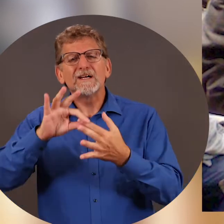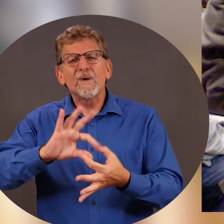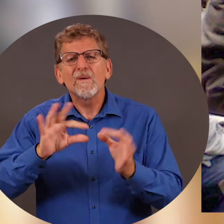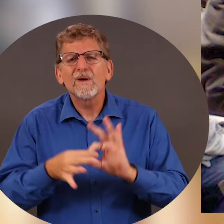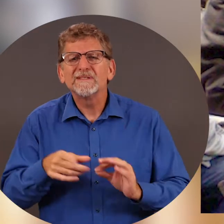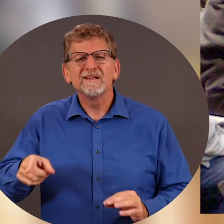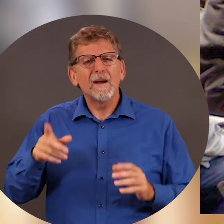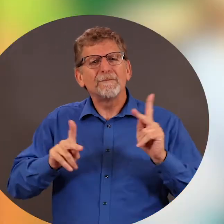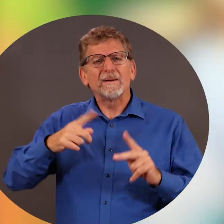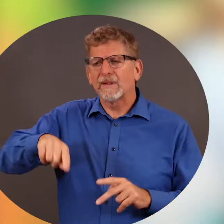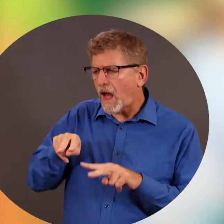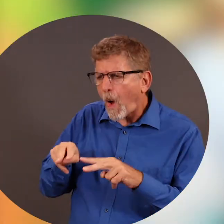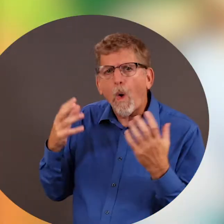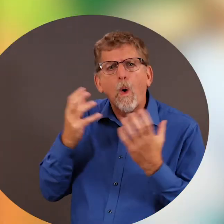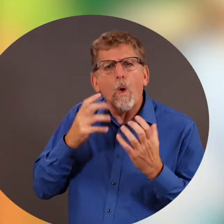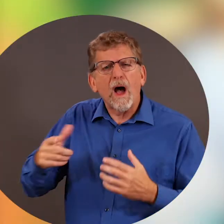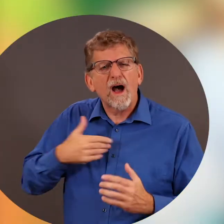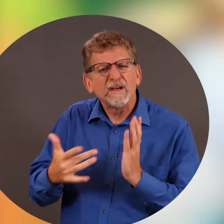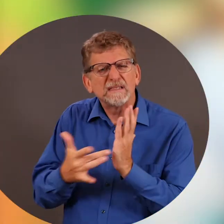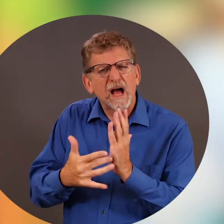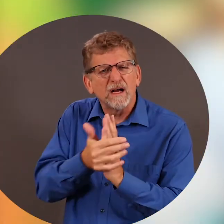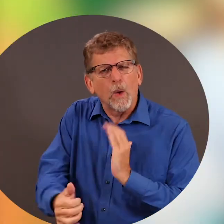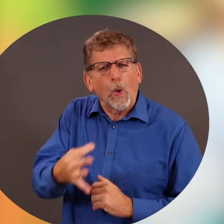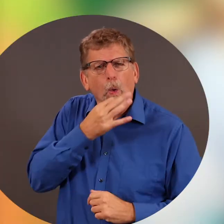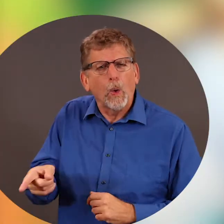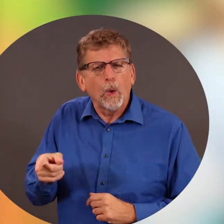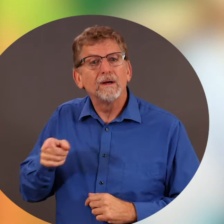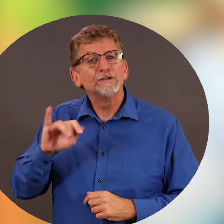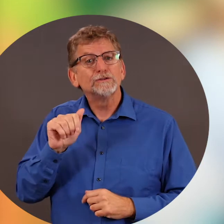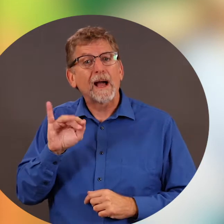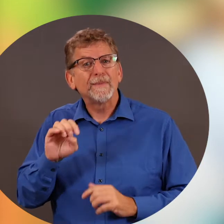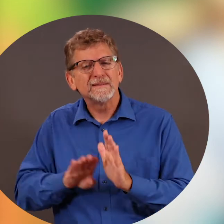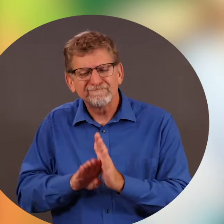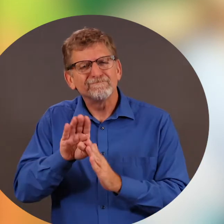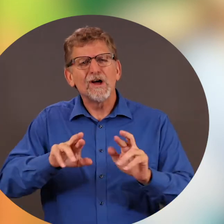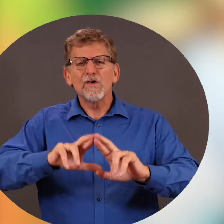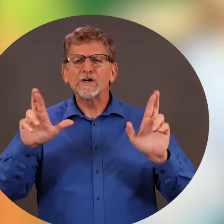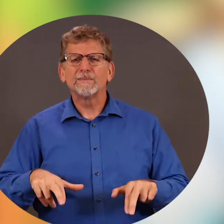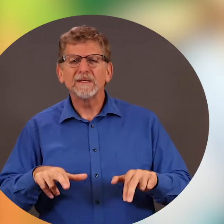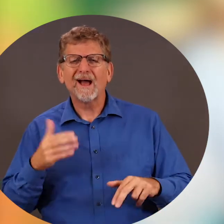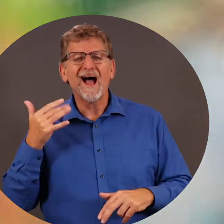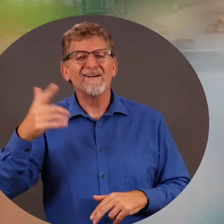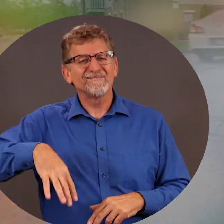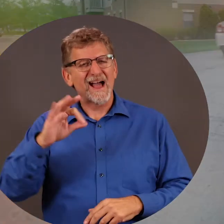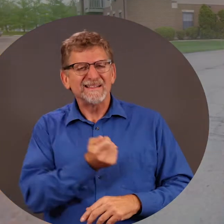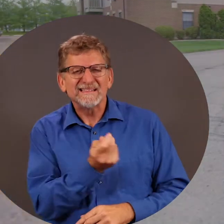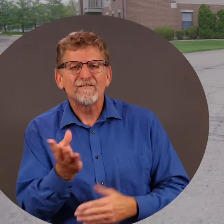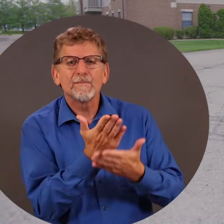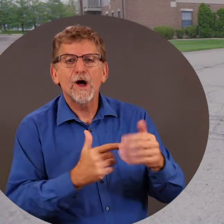jobs. She continued vocational training, this time at the hospital that would eventually offer her a full-time